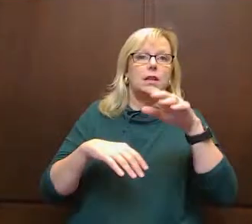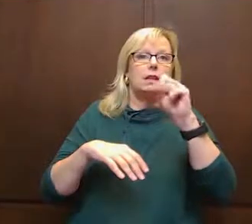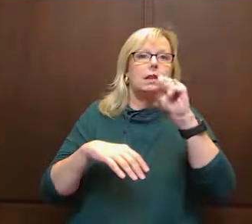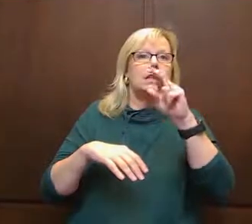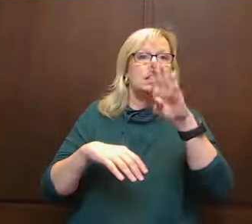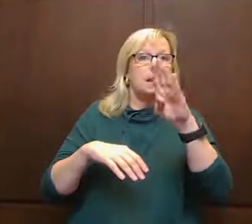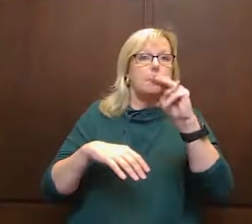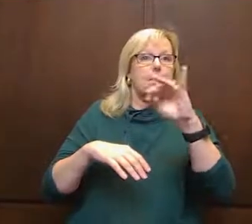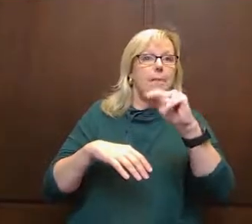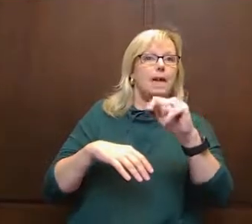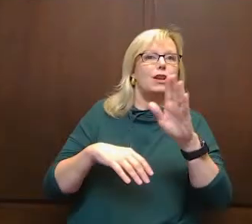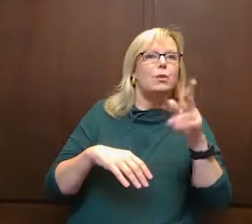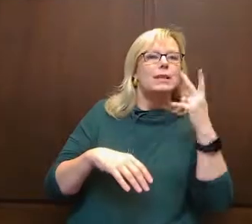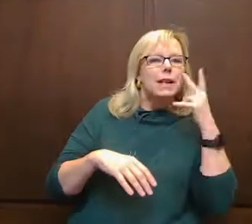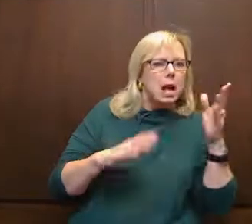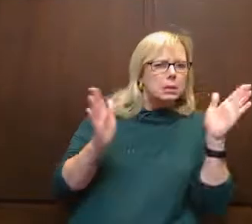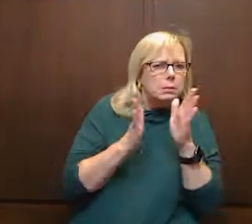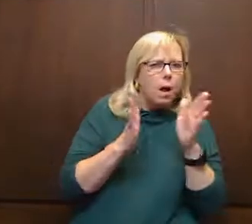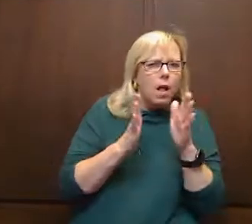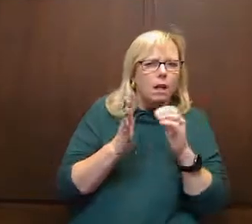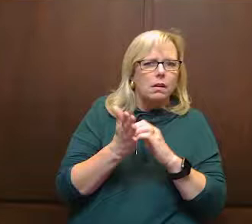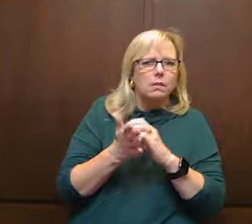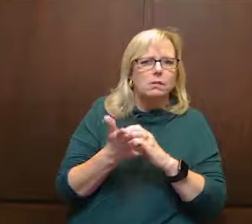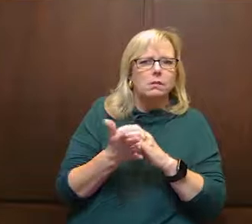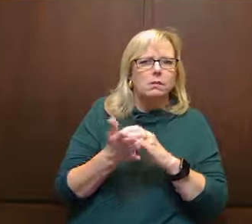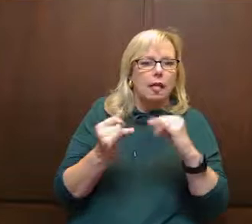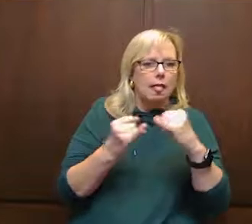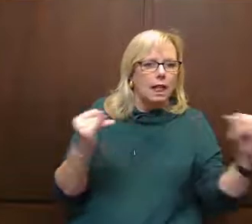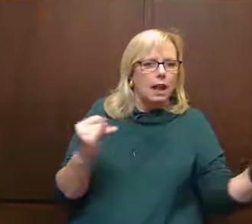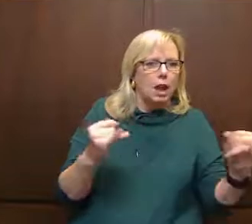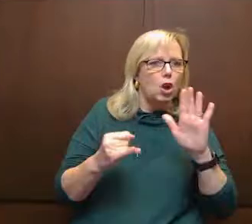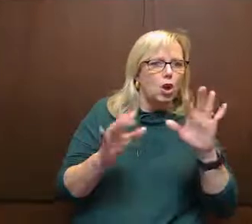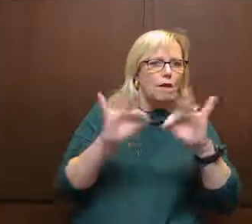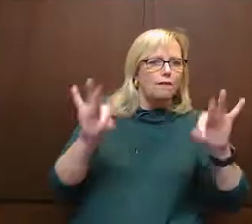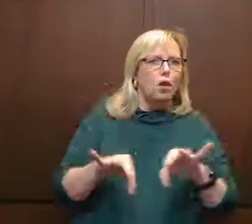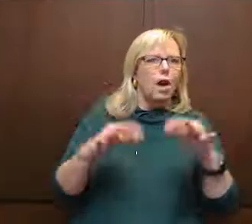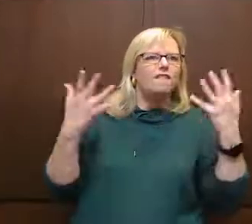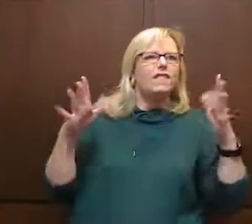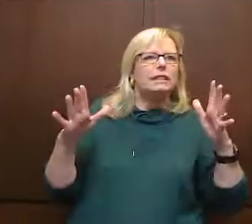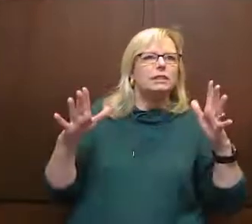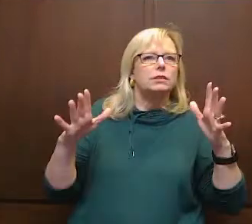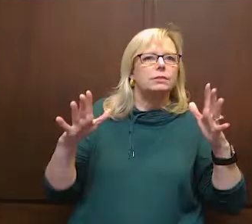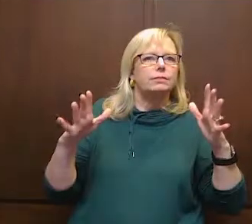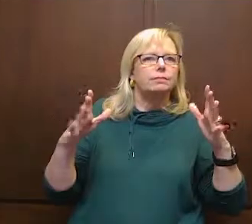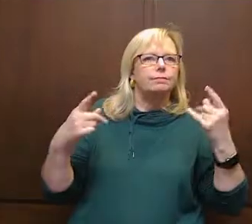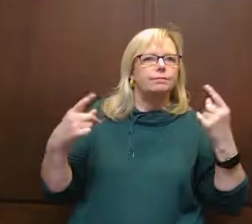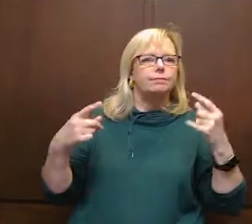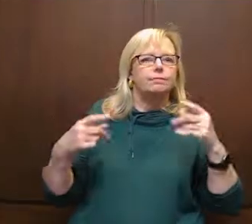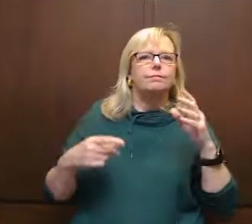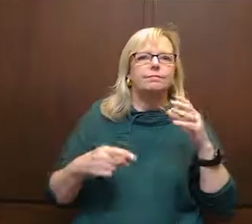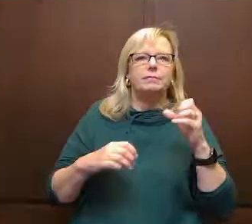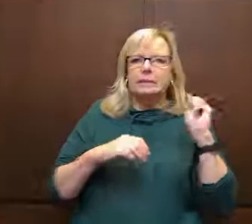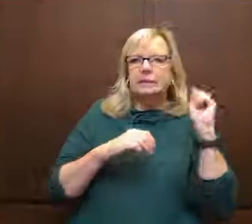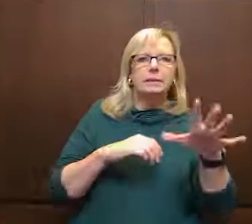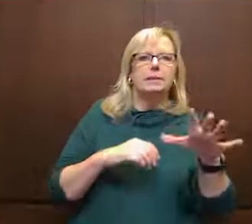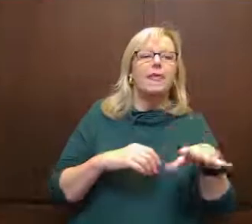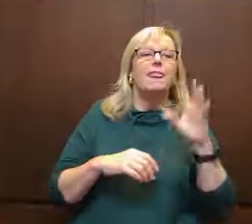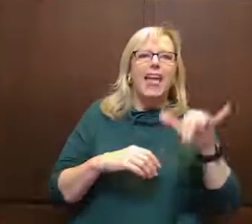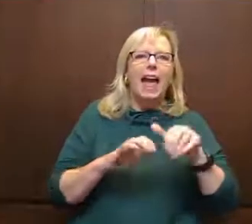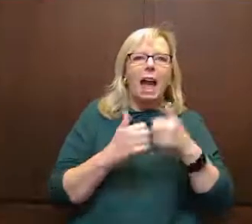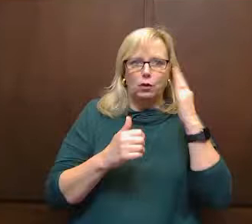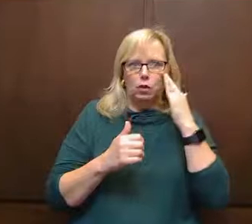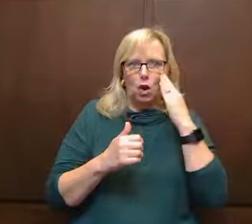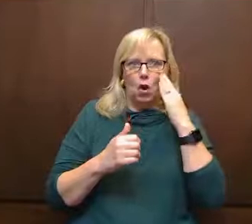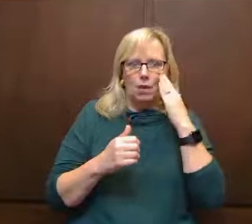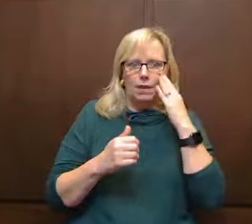to submit, there will be a small line that says your form has been submitted. So that is how you will know your form